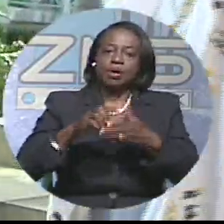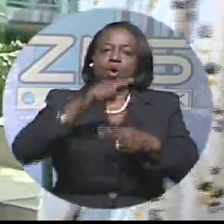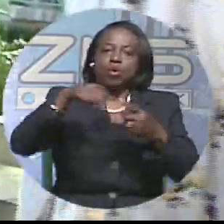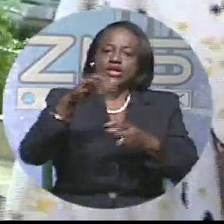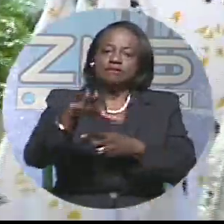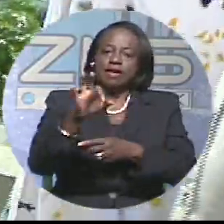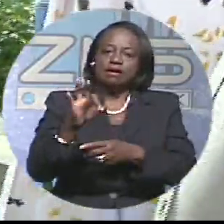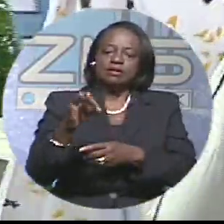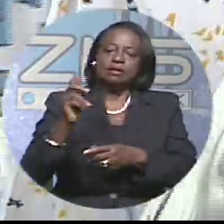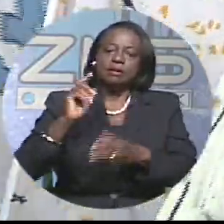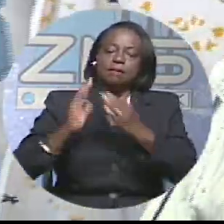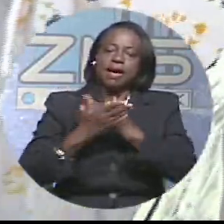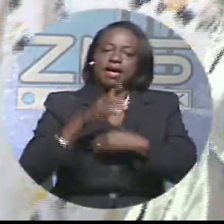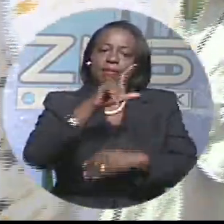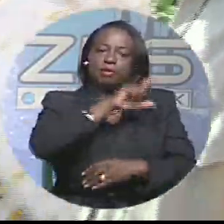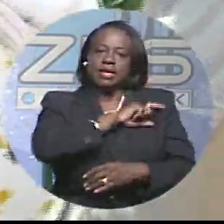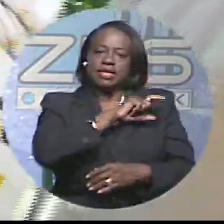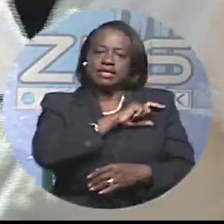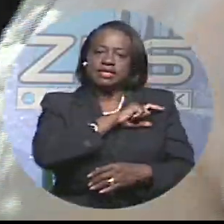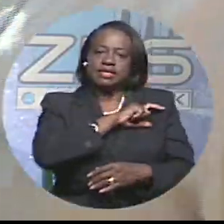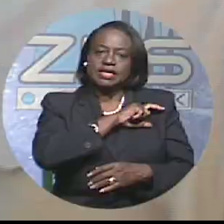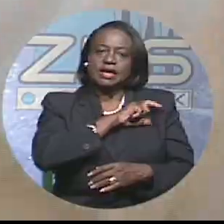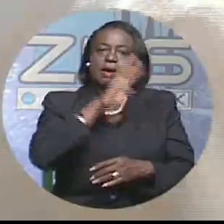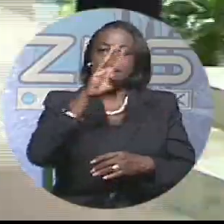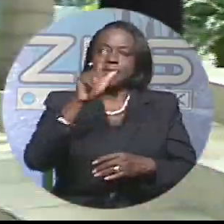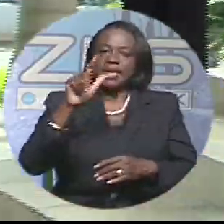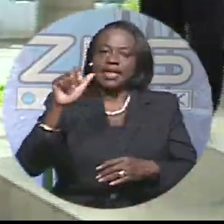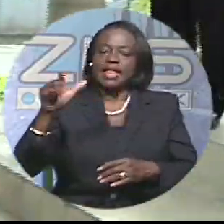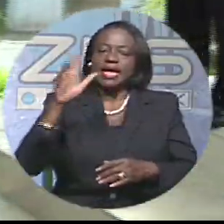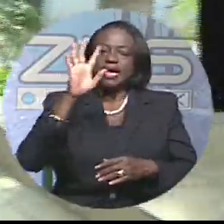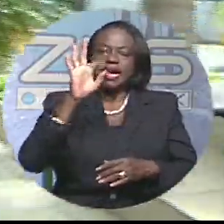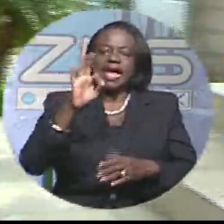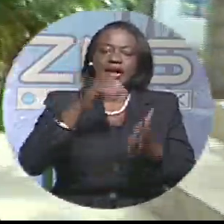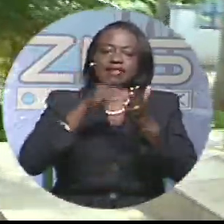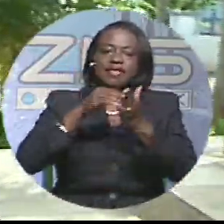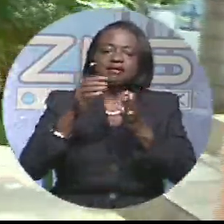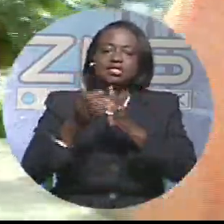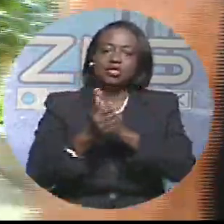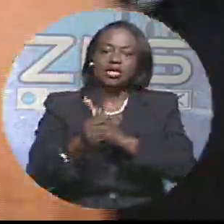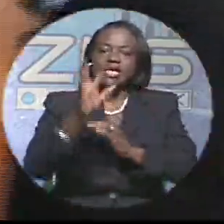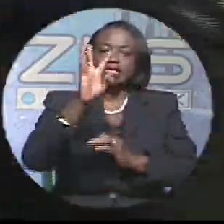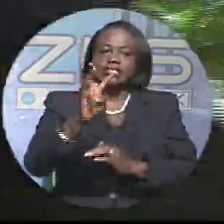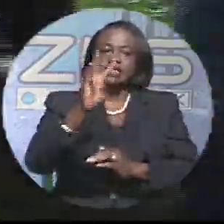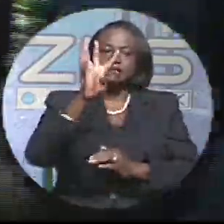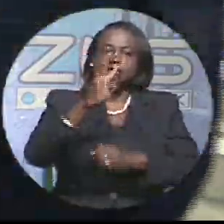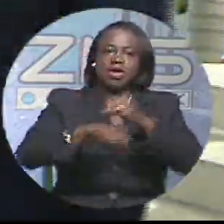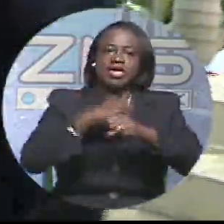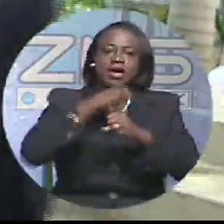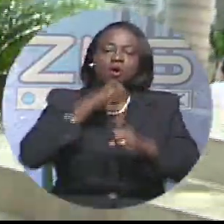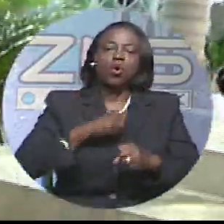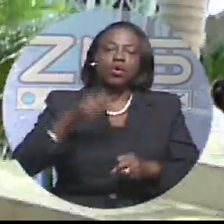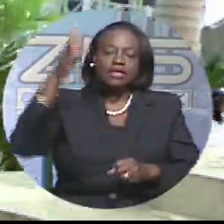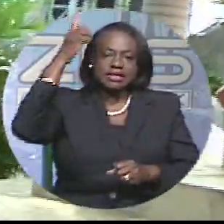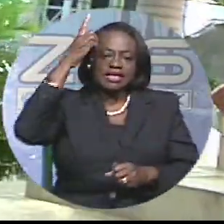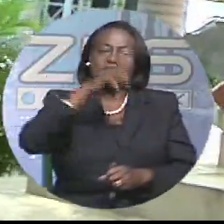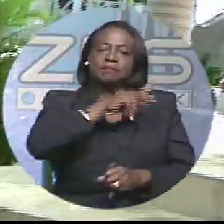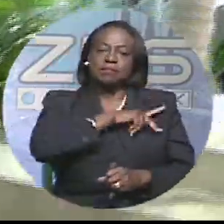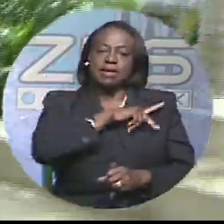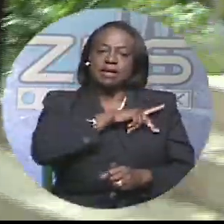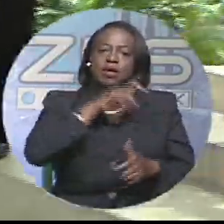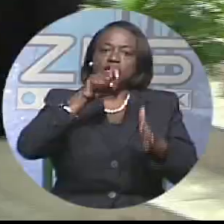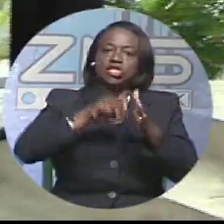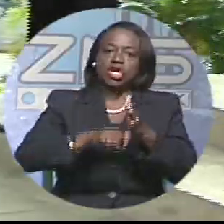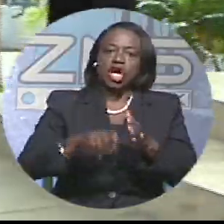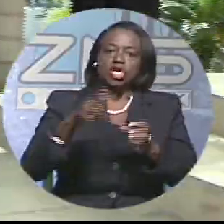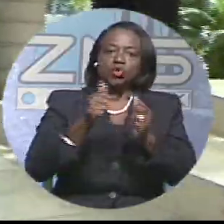police. He was granted bail in the amount of $9,000. Also, 64-year-old David Pinder of Spanish Wells was charged with possession